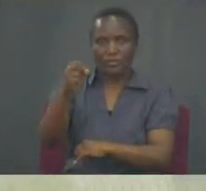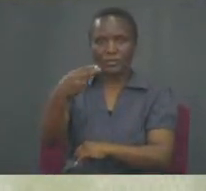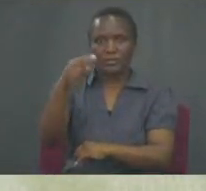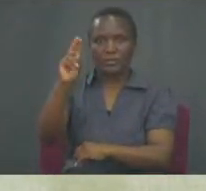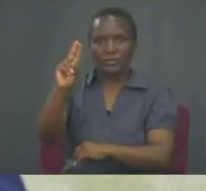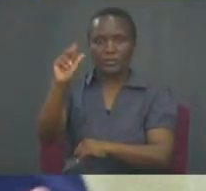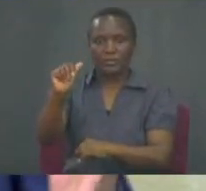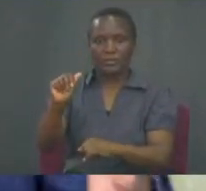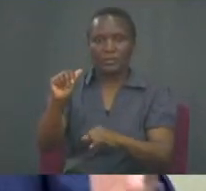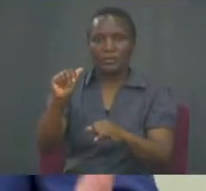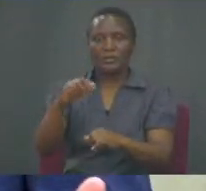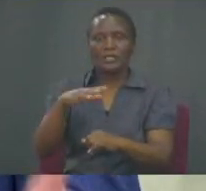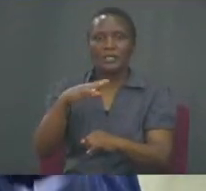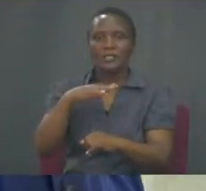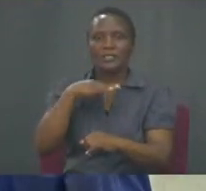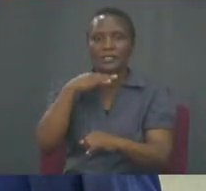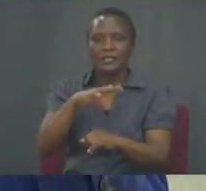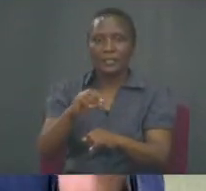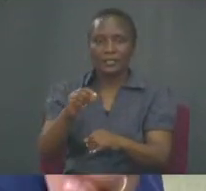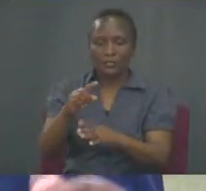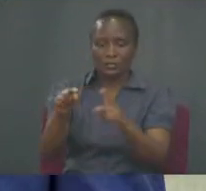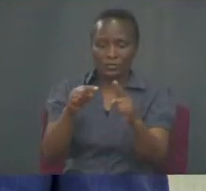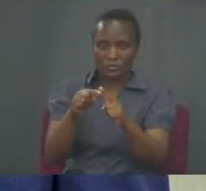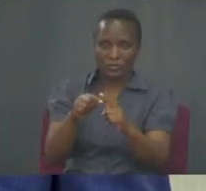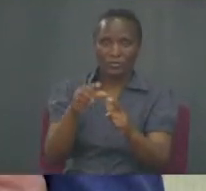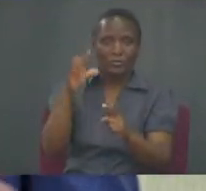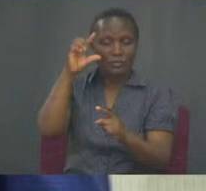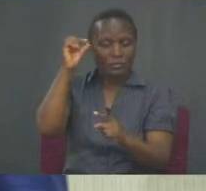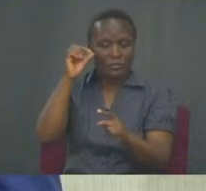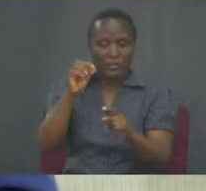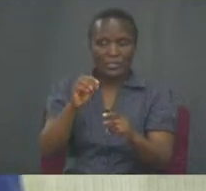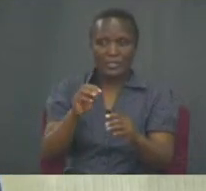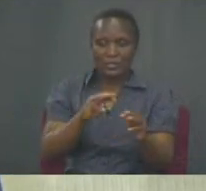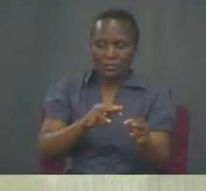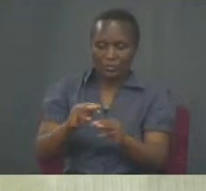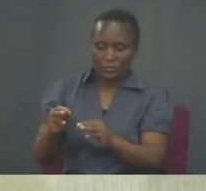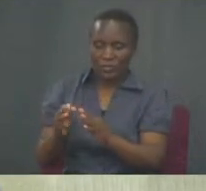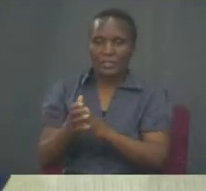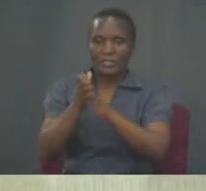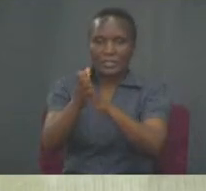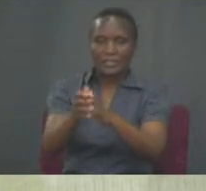over leadership to Joshua, we read in the book of Deuteronomy that